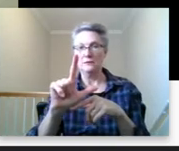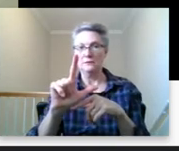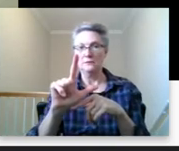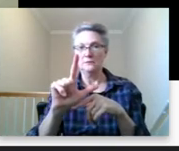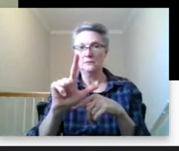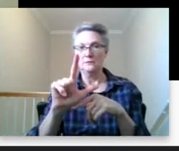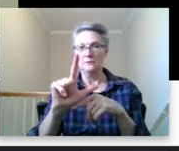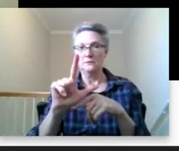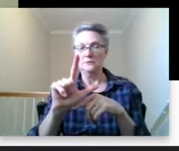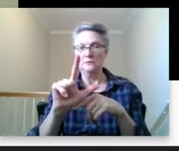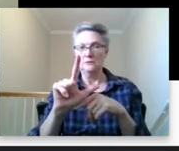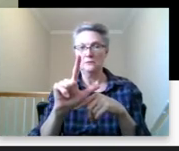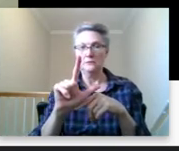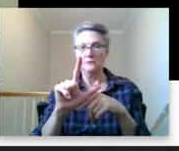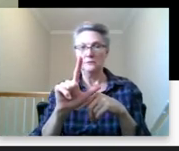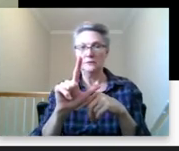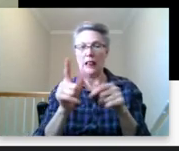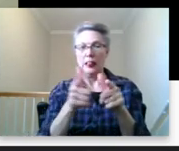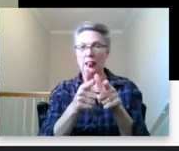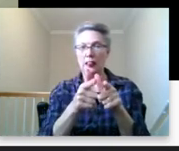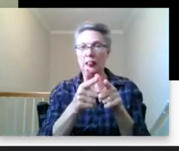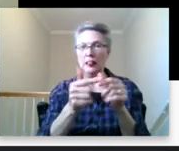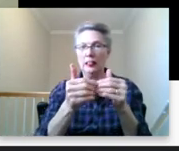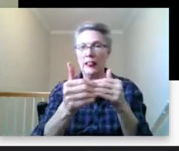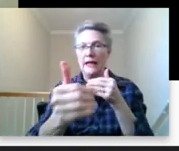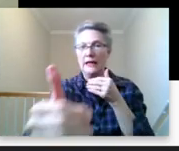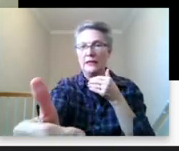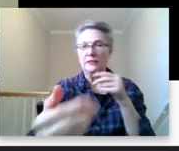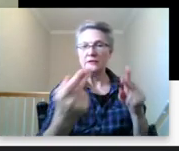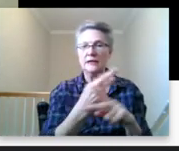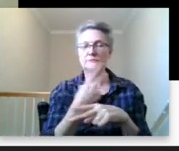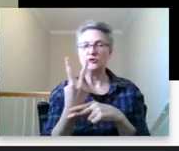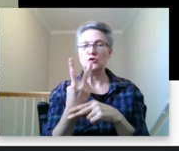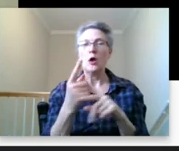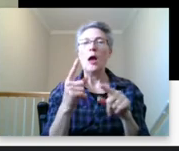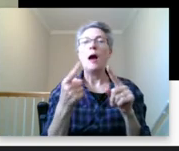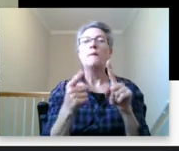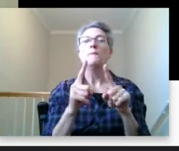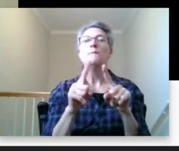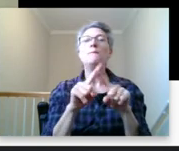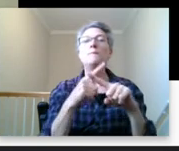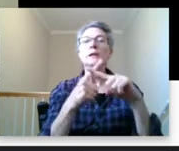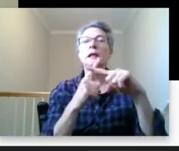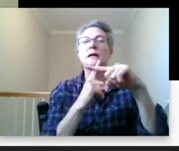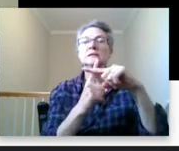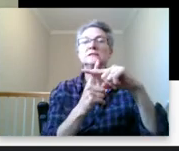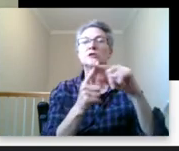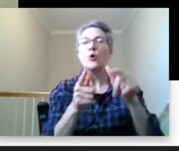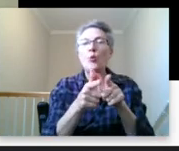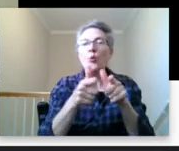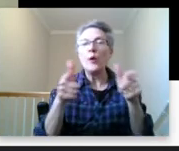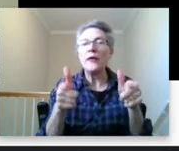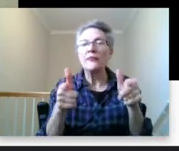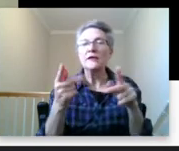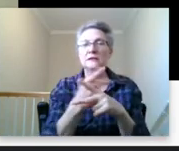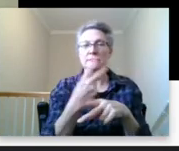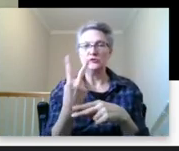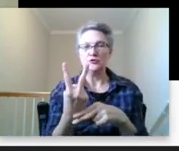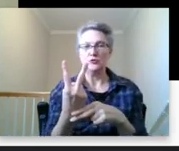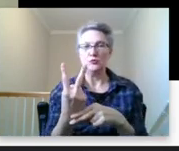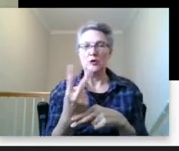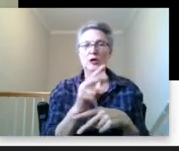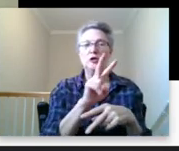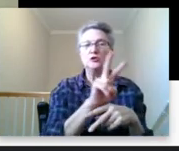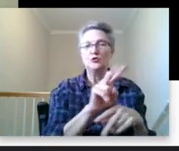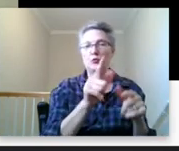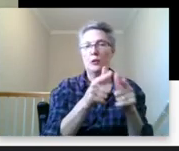Our length times 2 plus our width times 2, right? So 2 length